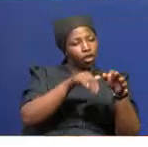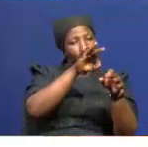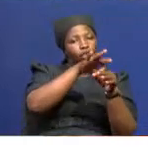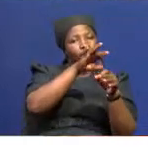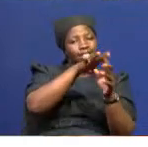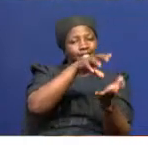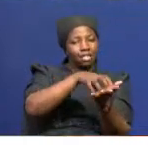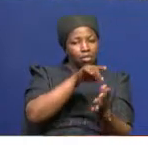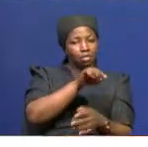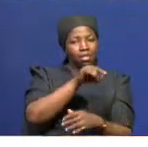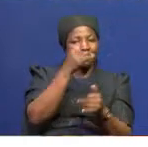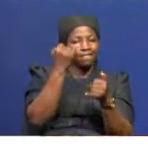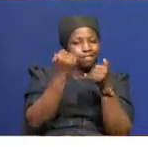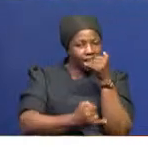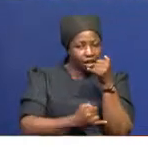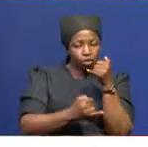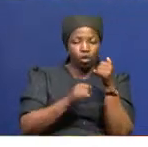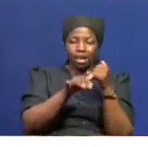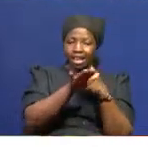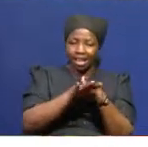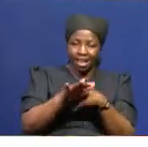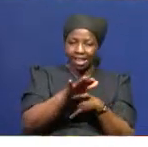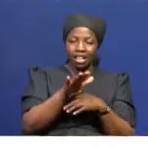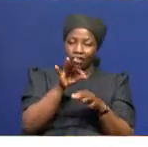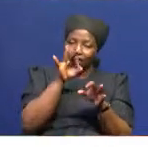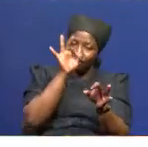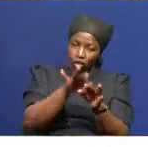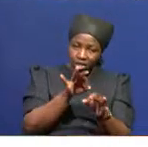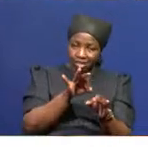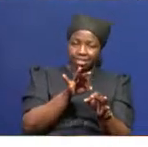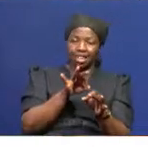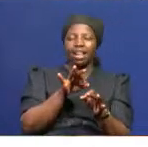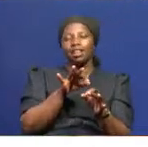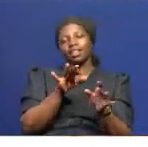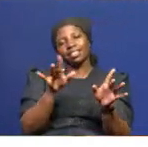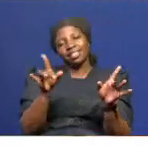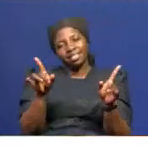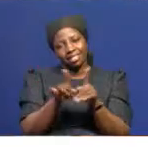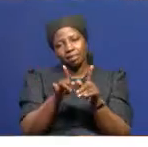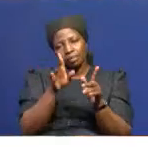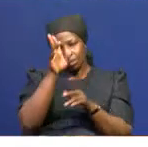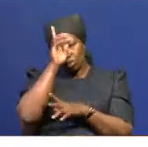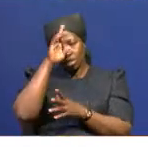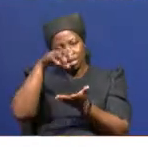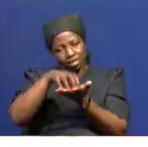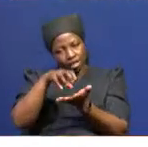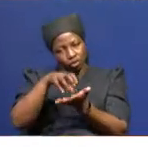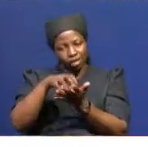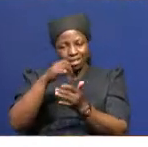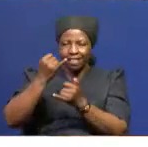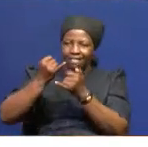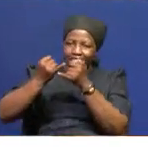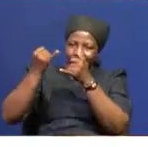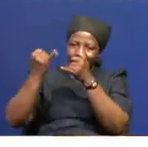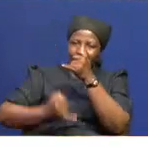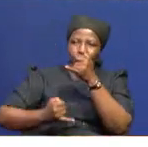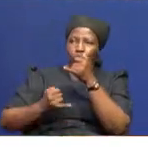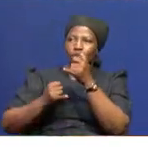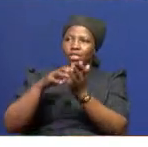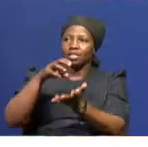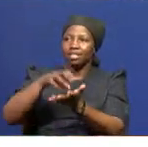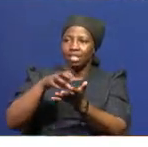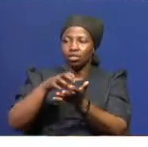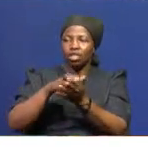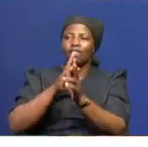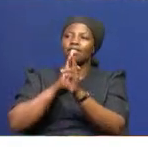the final place of voting. The police station is the final station